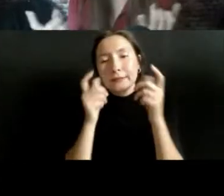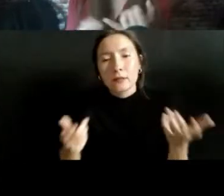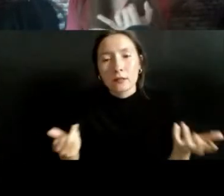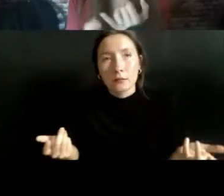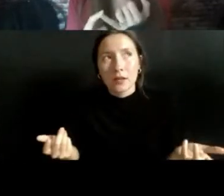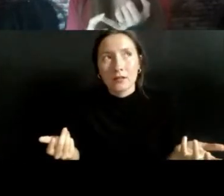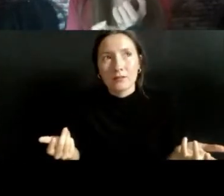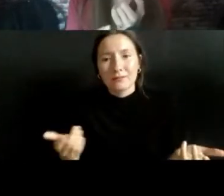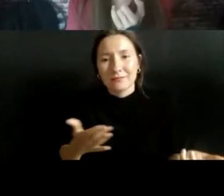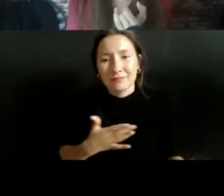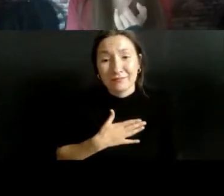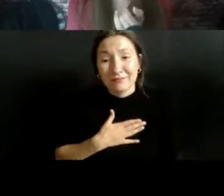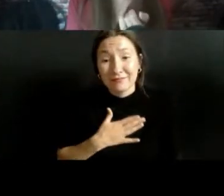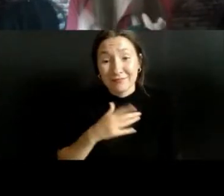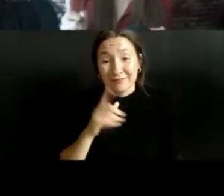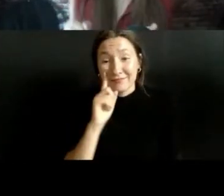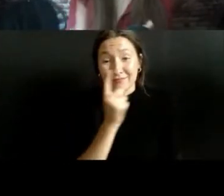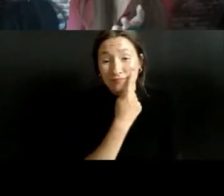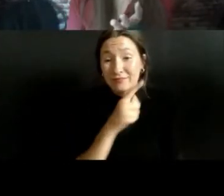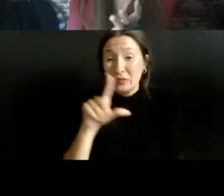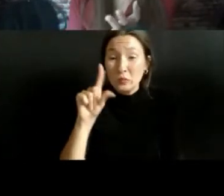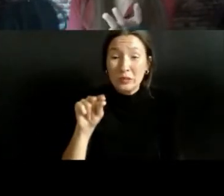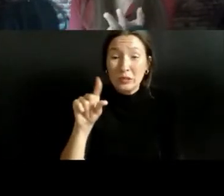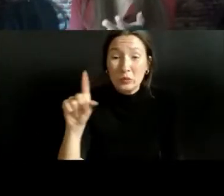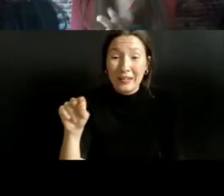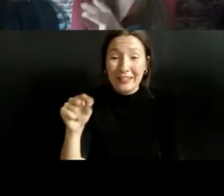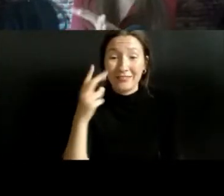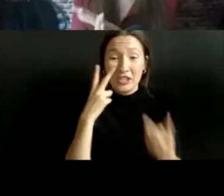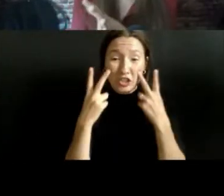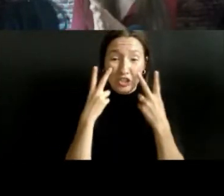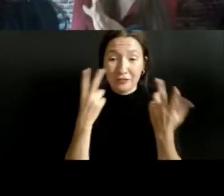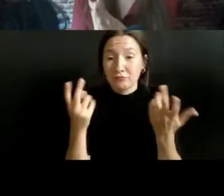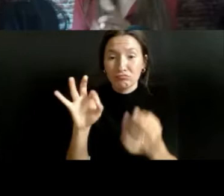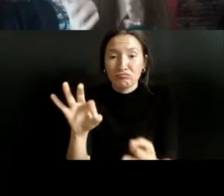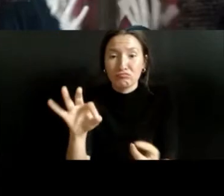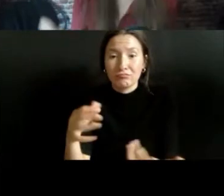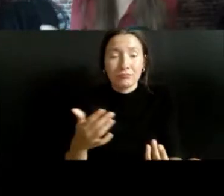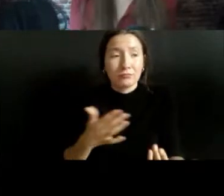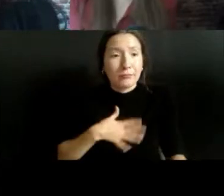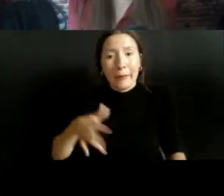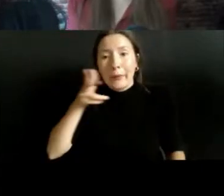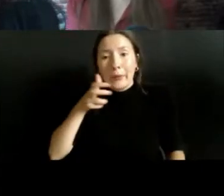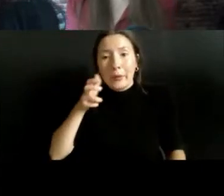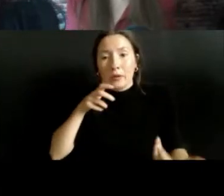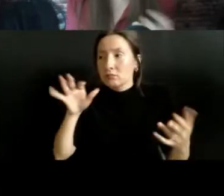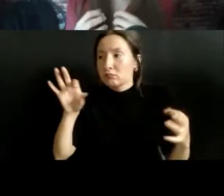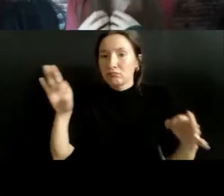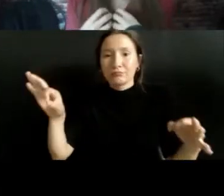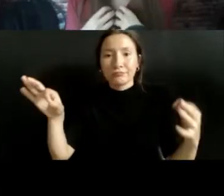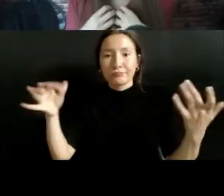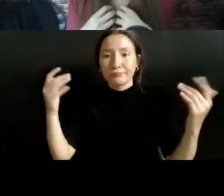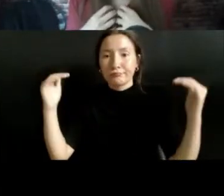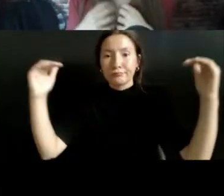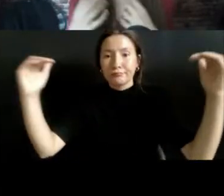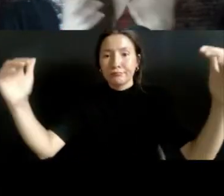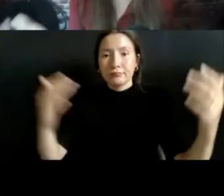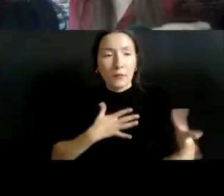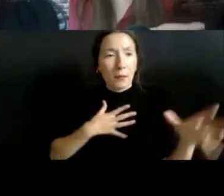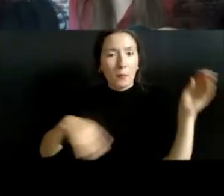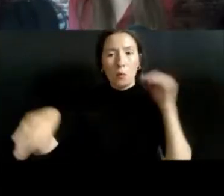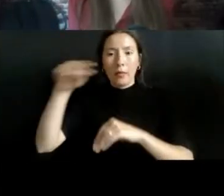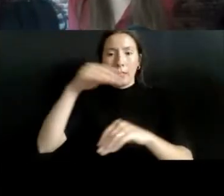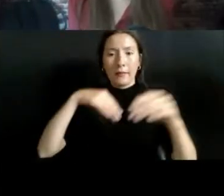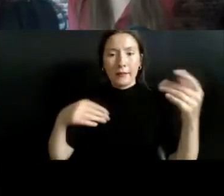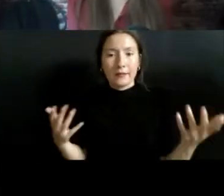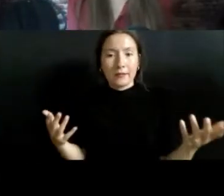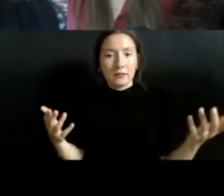20/20 vision. I don't have issues with my hearing or my mobility. Like, am I the worst person to have this conversation